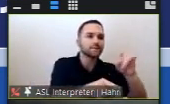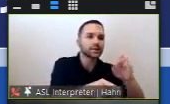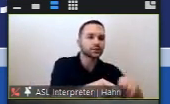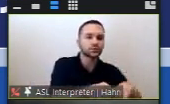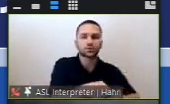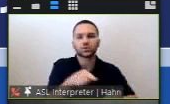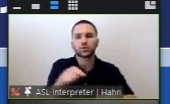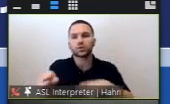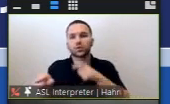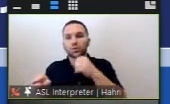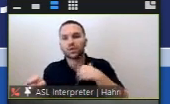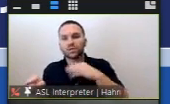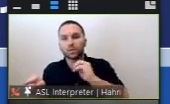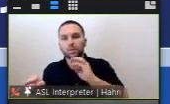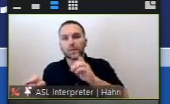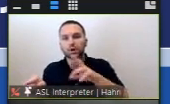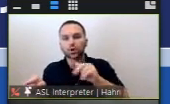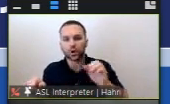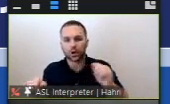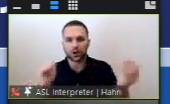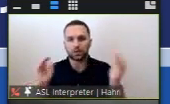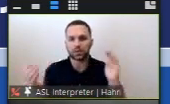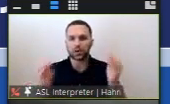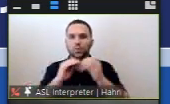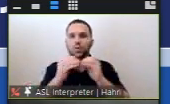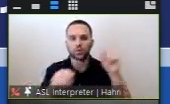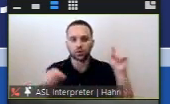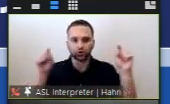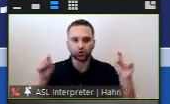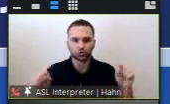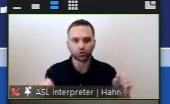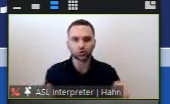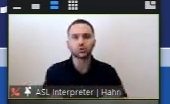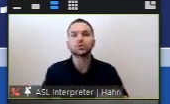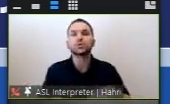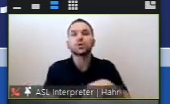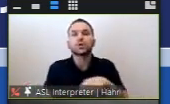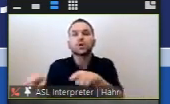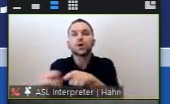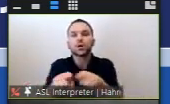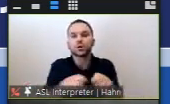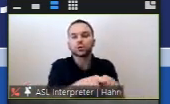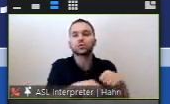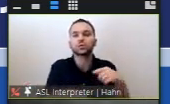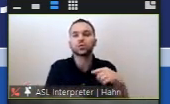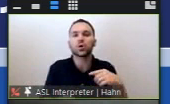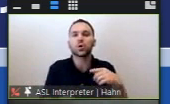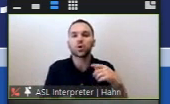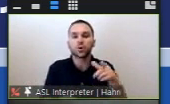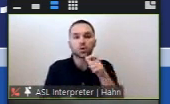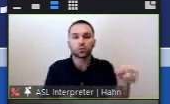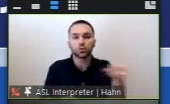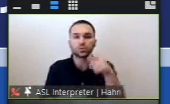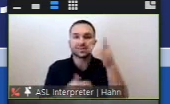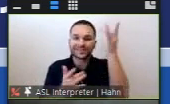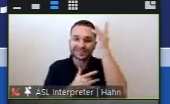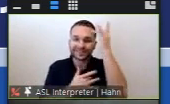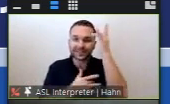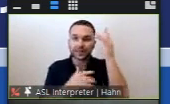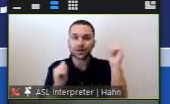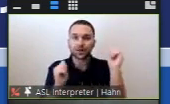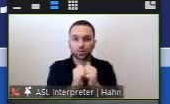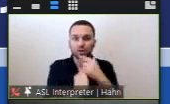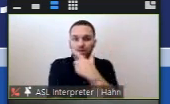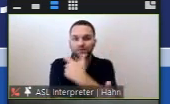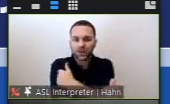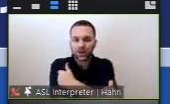shown in gray, and you can compare that to the rates of vaccine breakthrough cases that we're seeing with each of these different vaccines, the Janssen vaccine, the Moderna